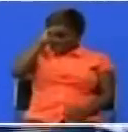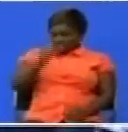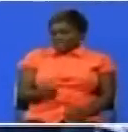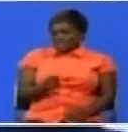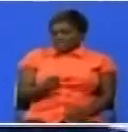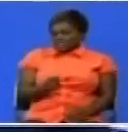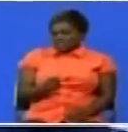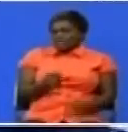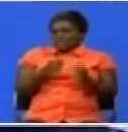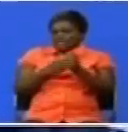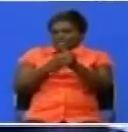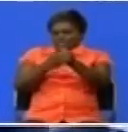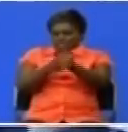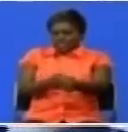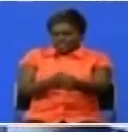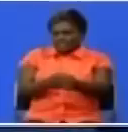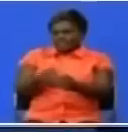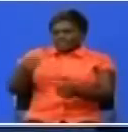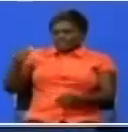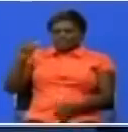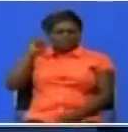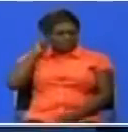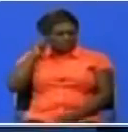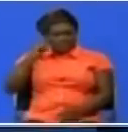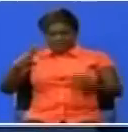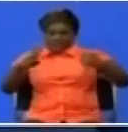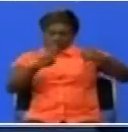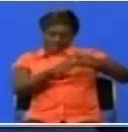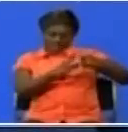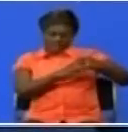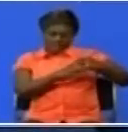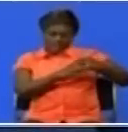juu inayoongozwa na jaji Willy Mutunga. 9 of them,